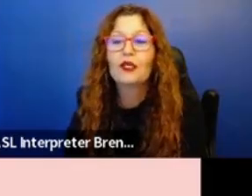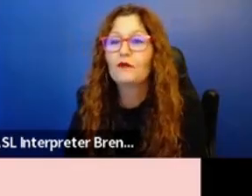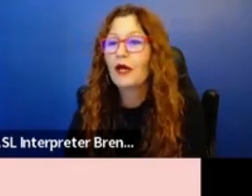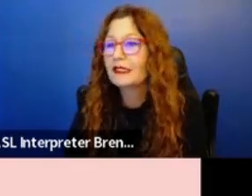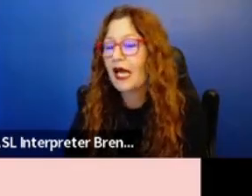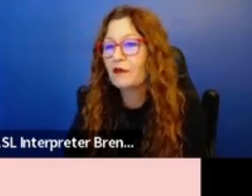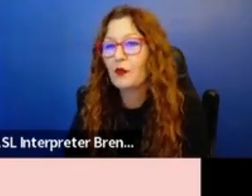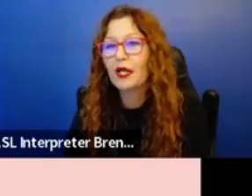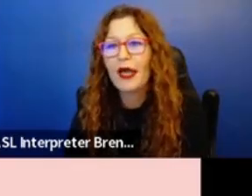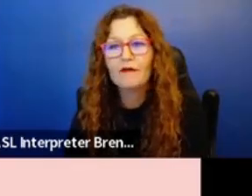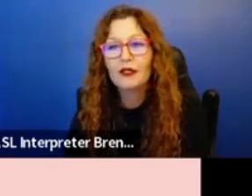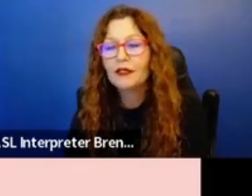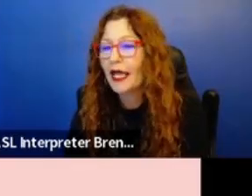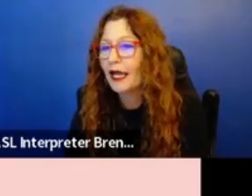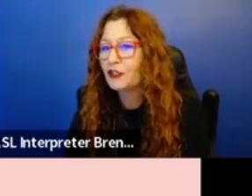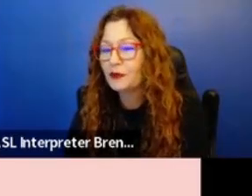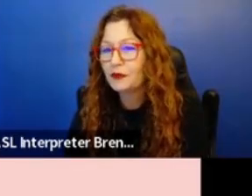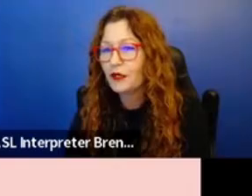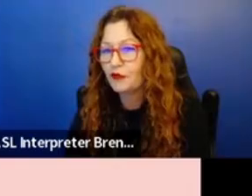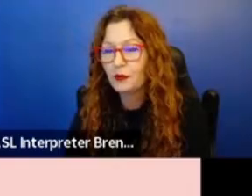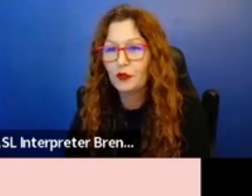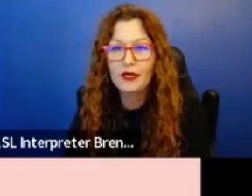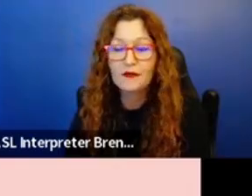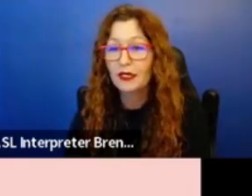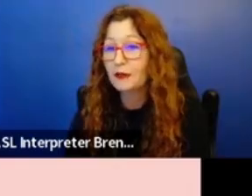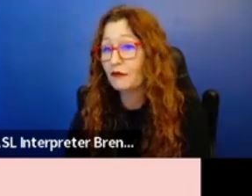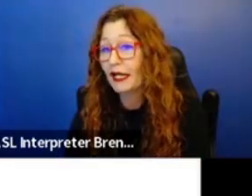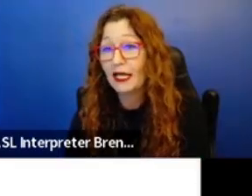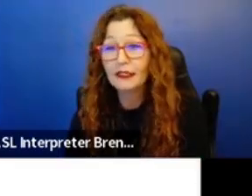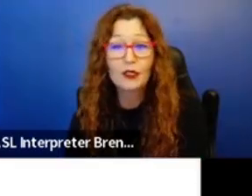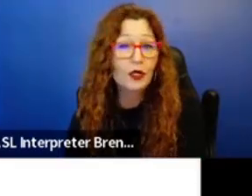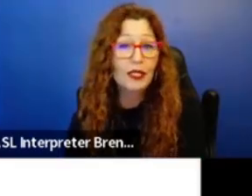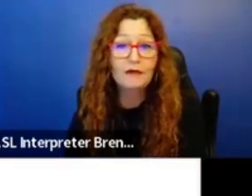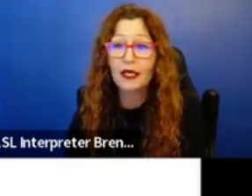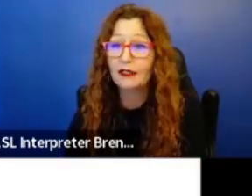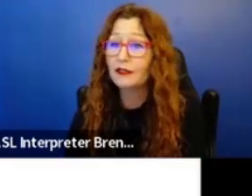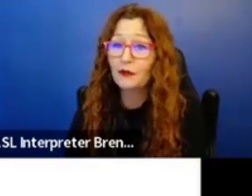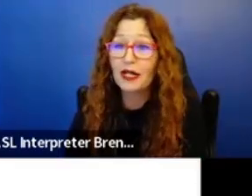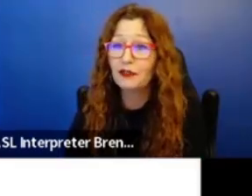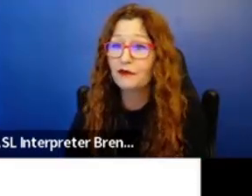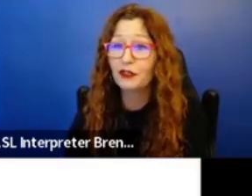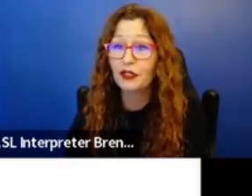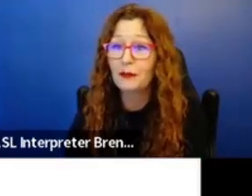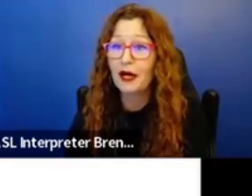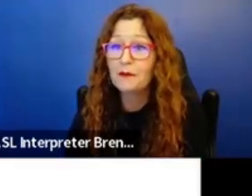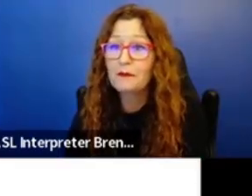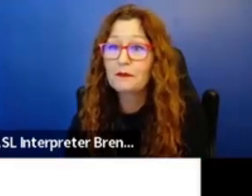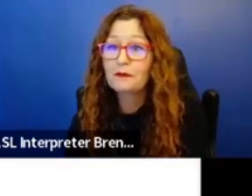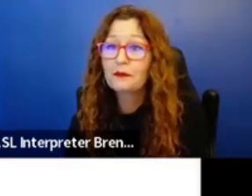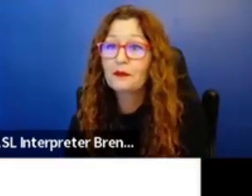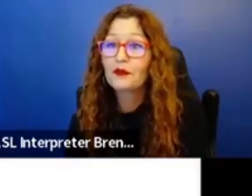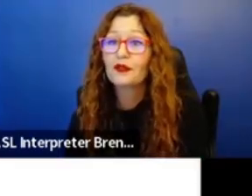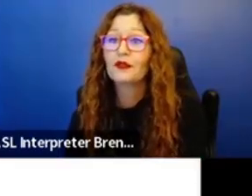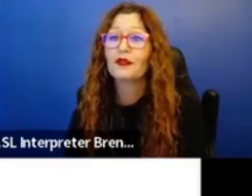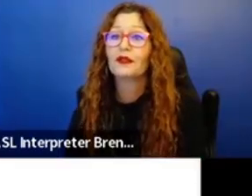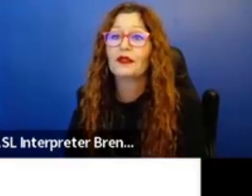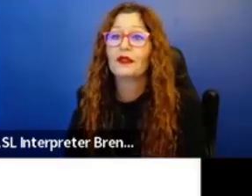So you've got to sign with whatever hand you're comfortable with. It can be right-handed or left-handed, whatever you feel good about.